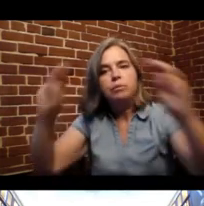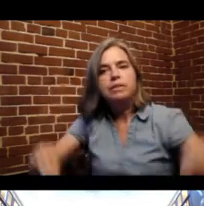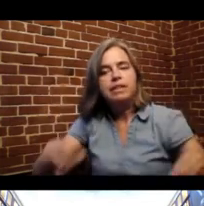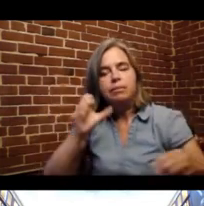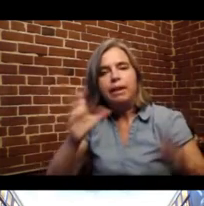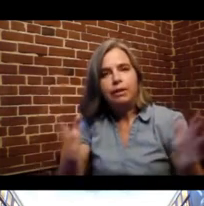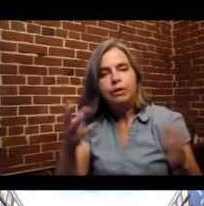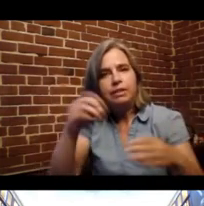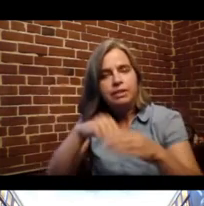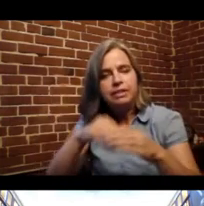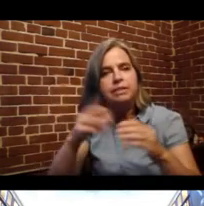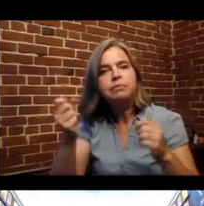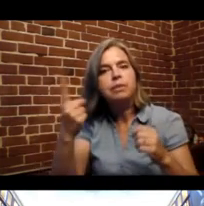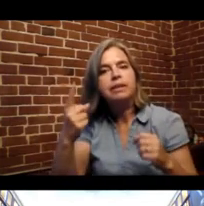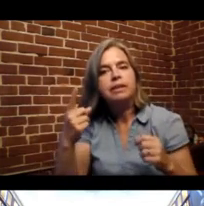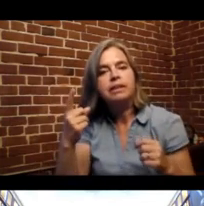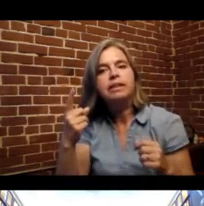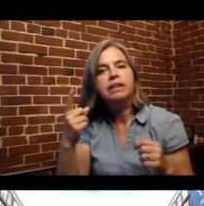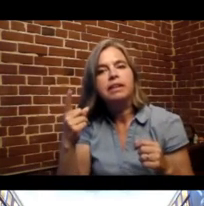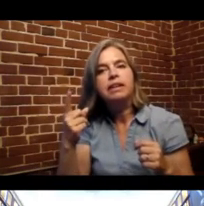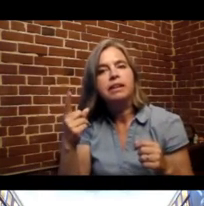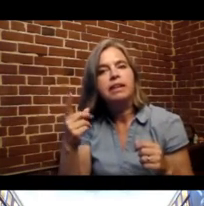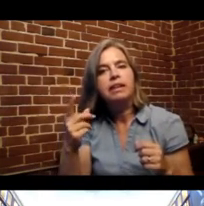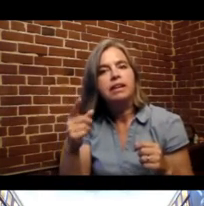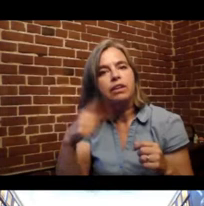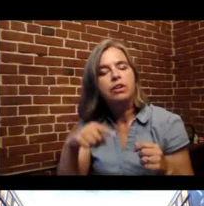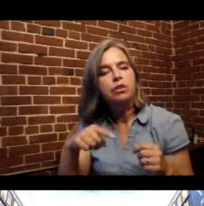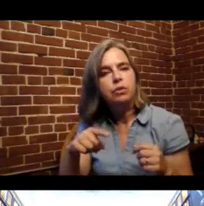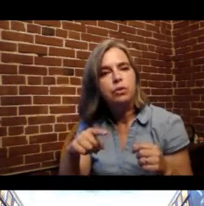to capture kind of the crux of